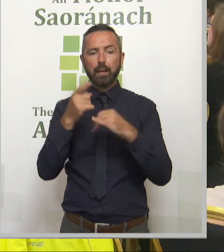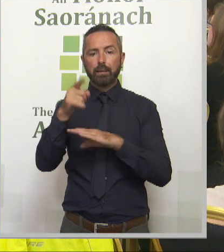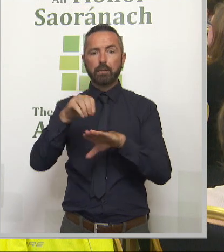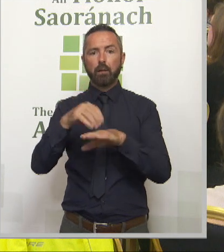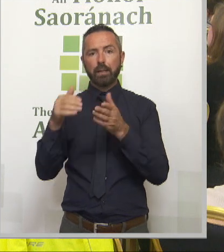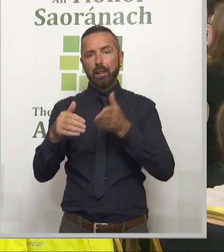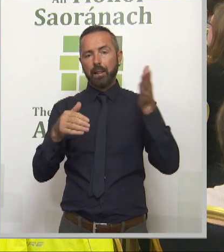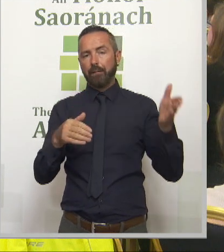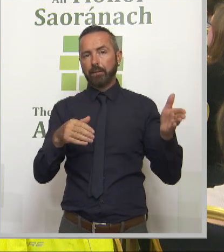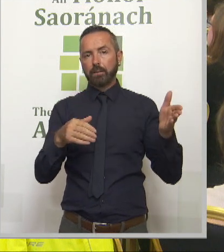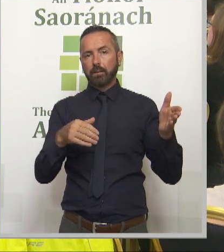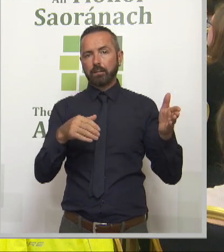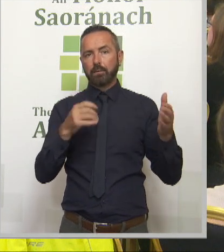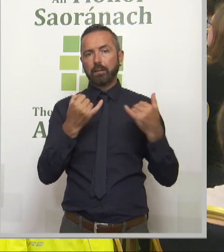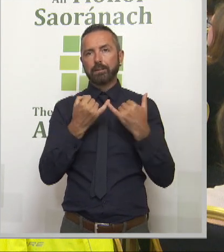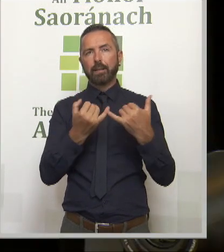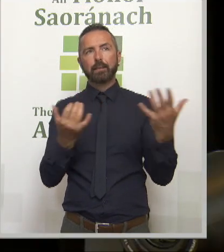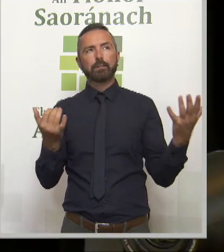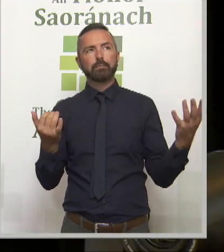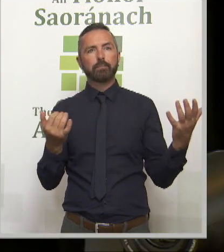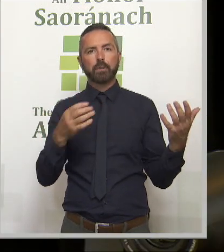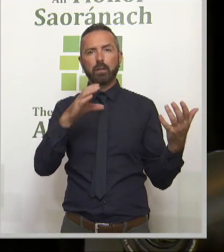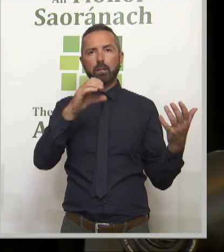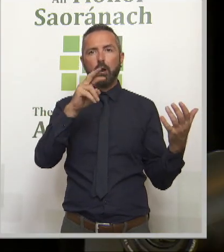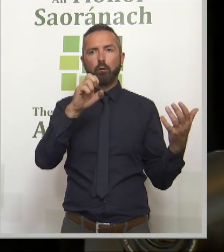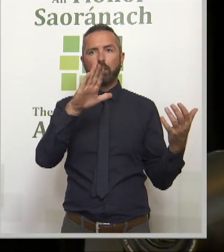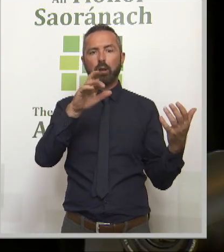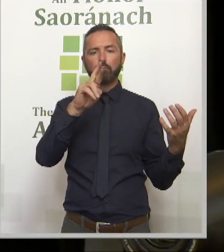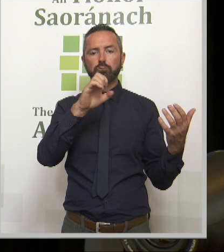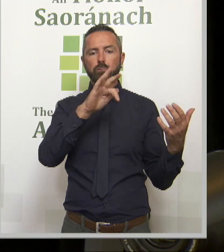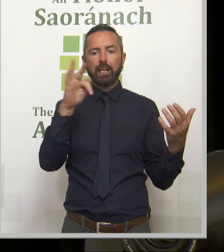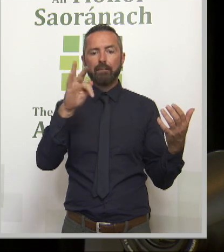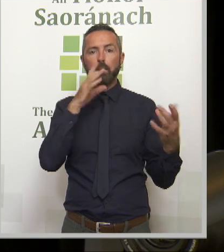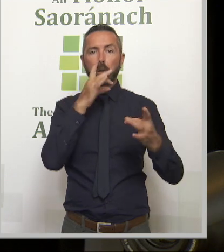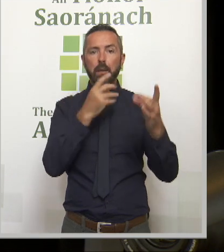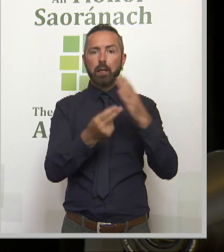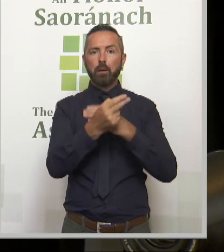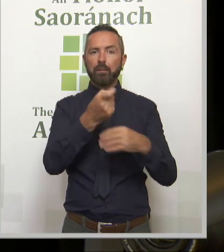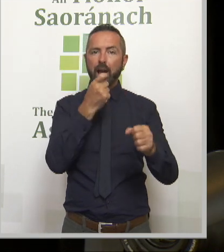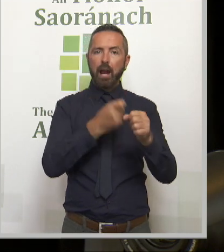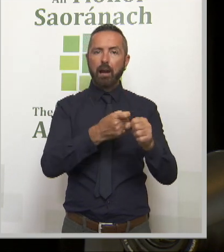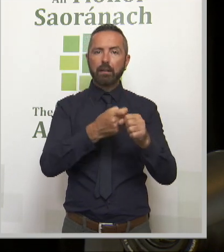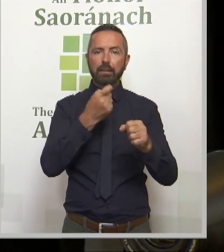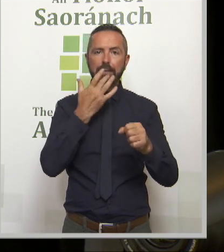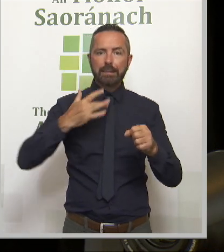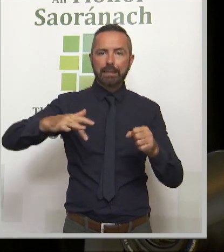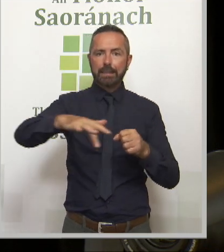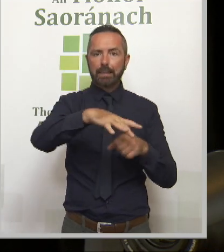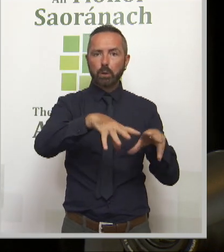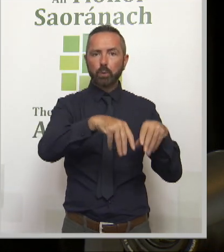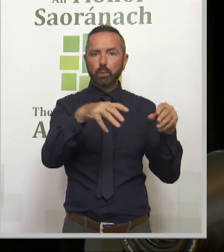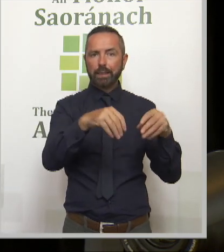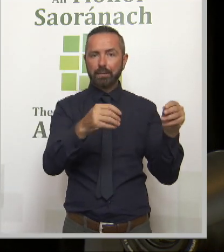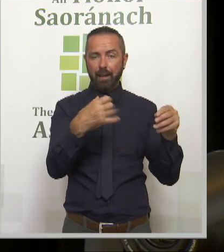side there, which are kind of like coral reefs, but they're actually made of a hard kind of seaweed, which we have